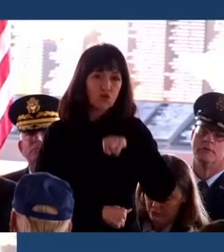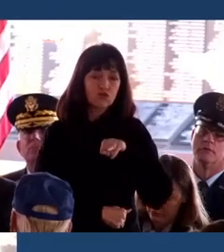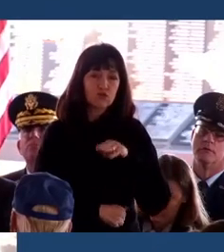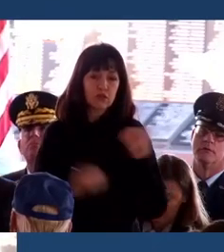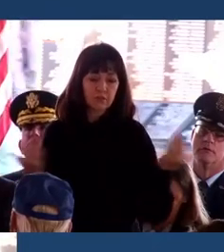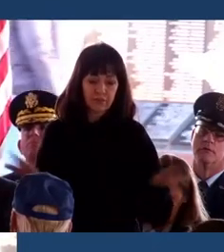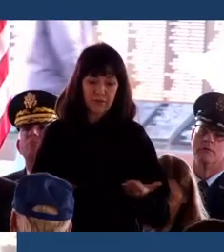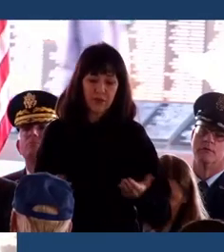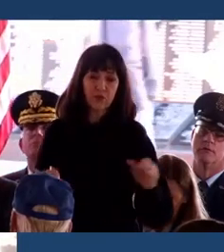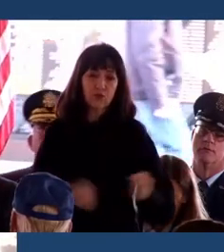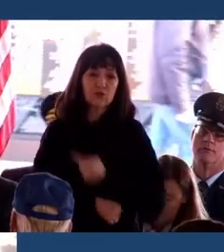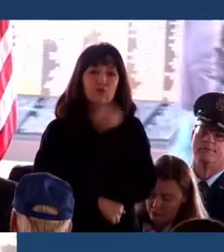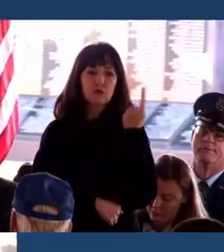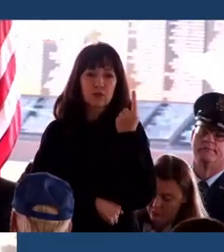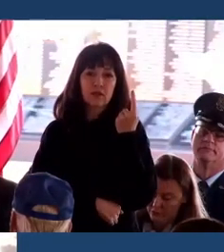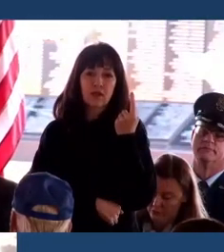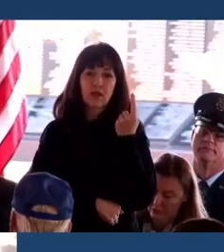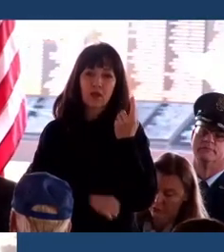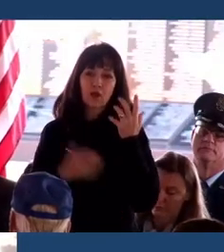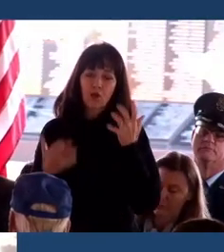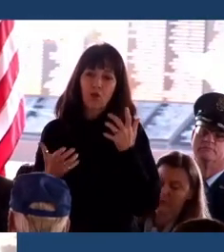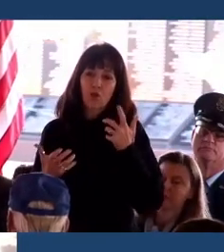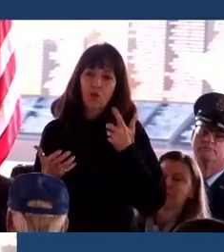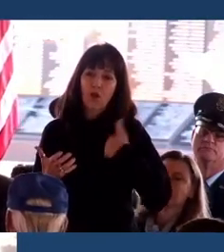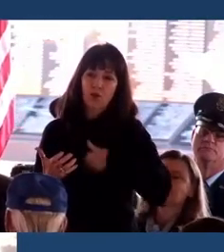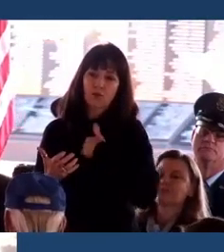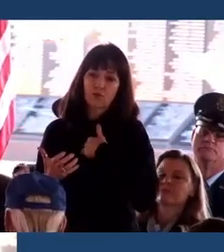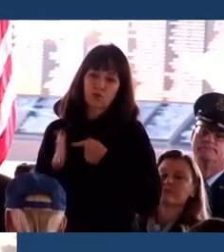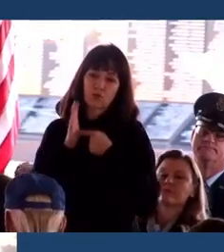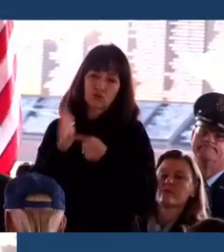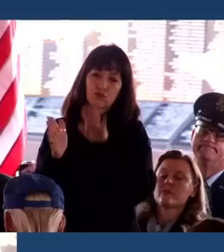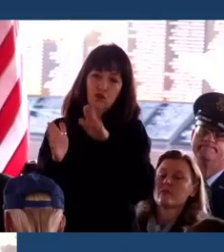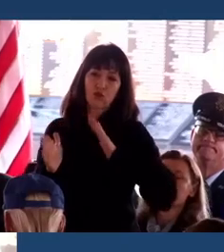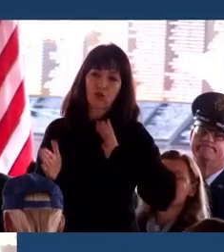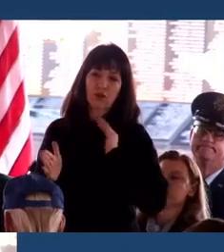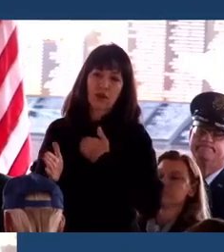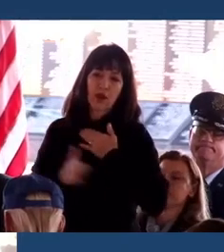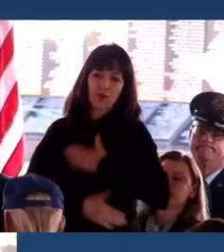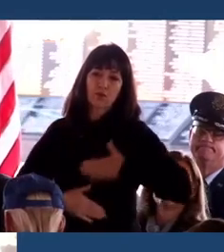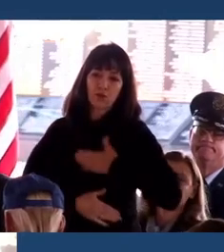Jim, let us show our appreciation for your service.